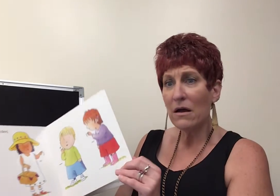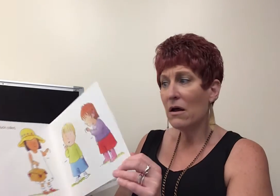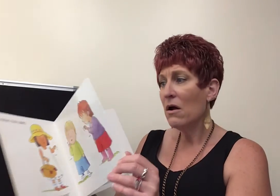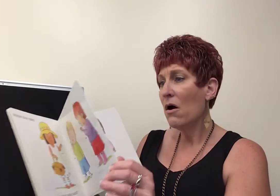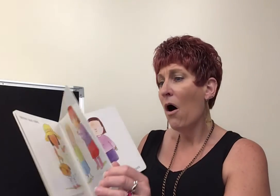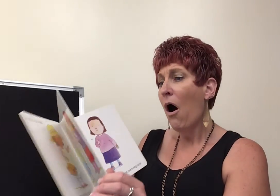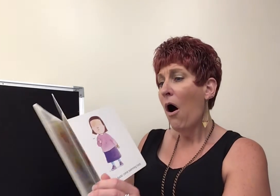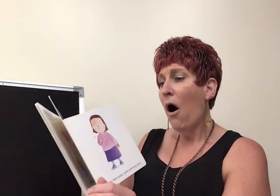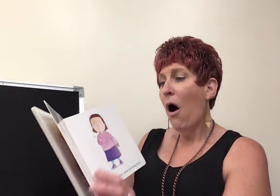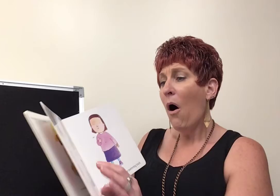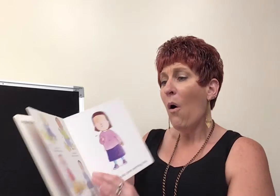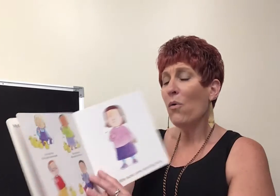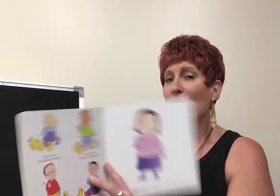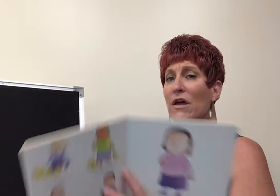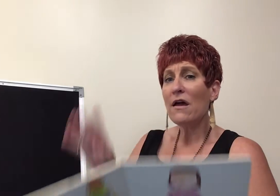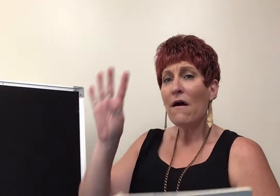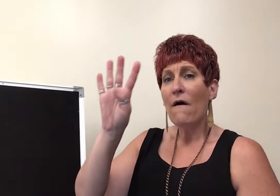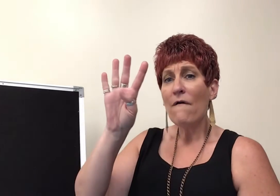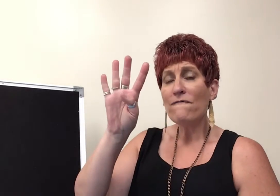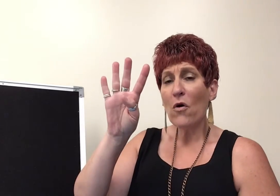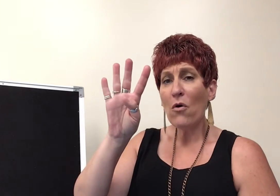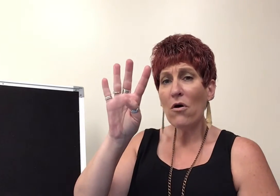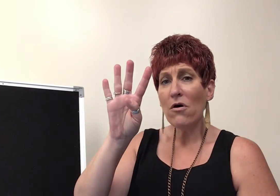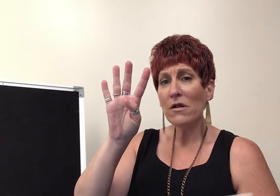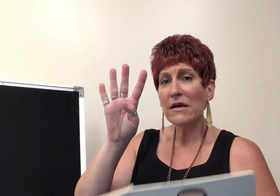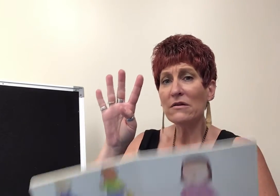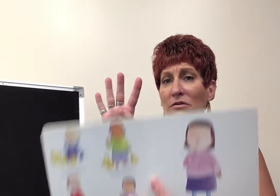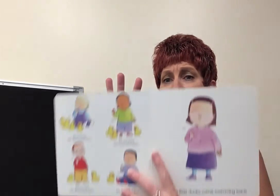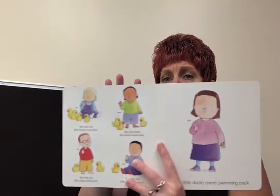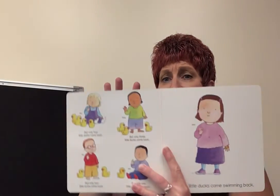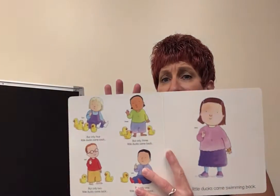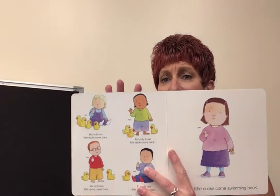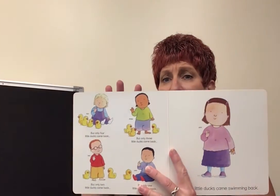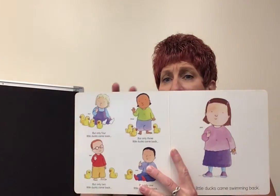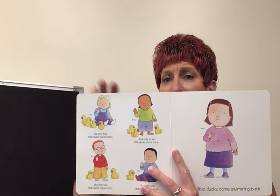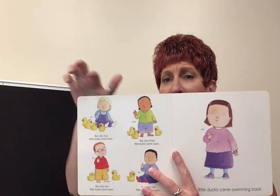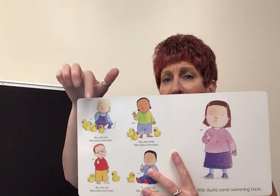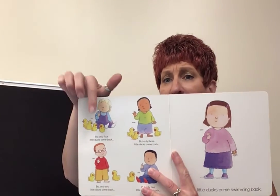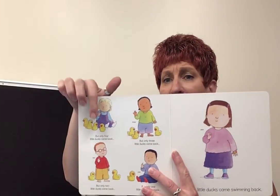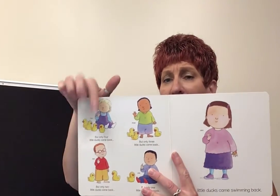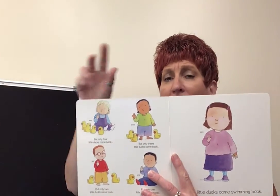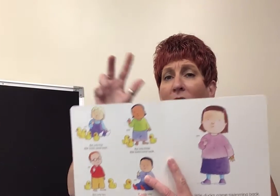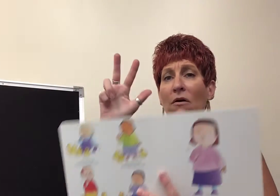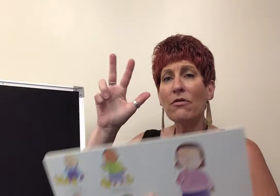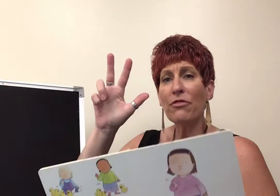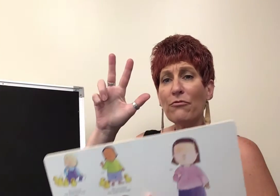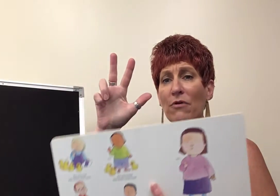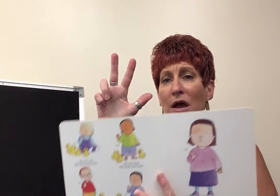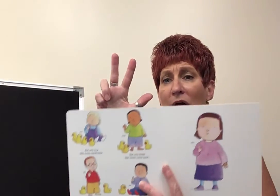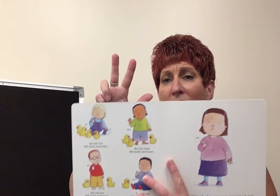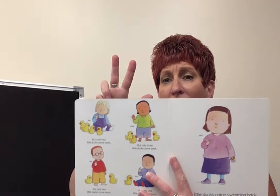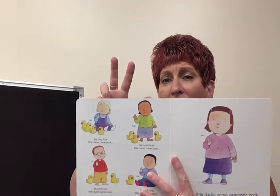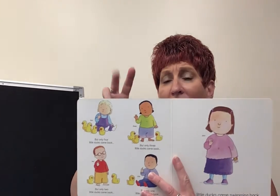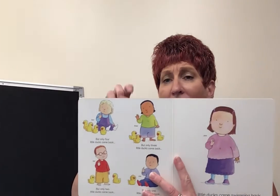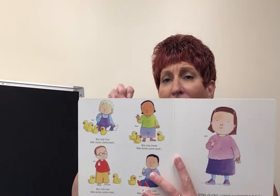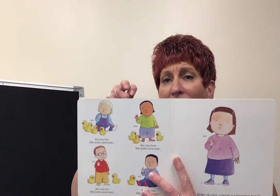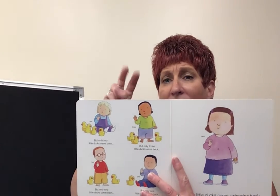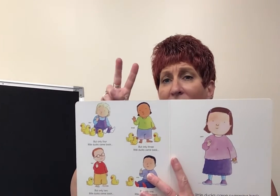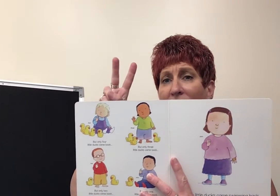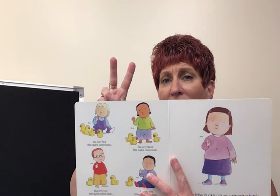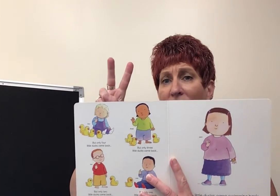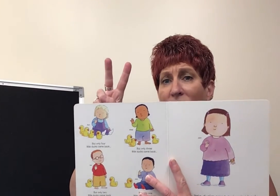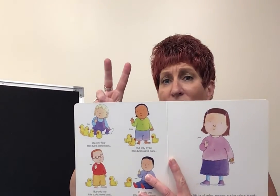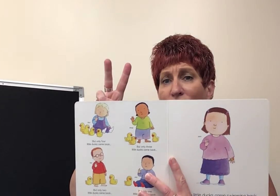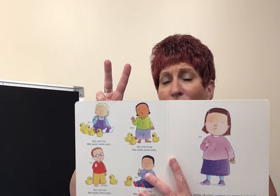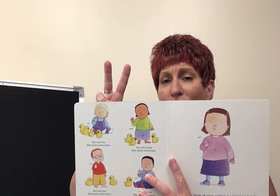back? Only four little ducks came back. And then three. And